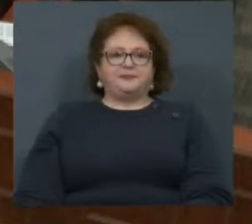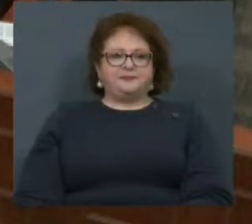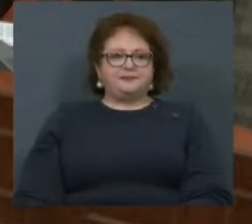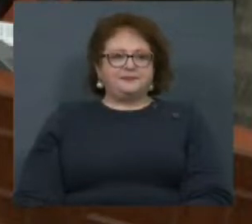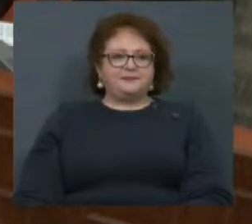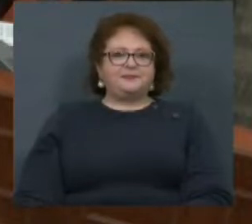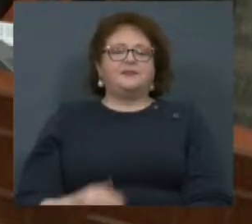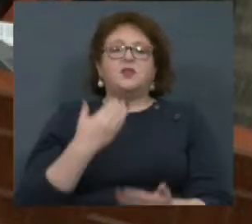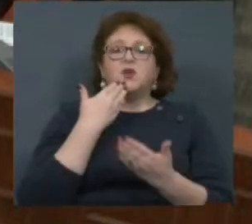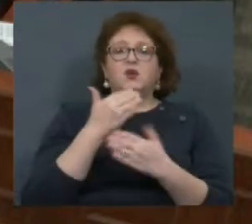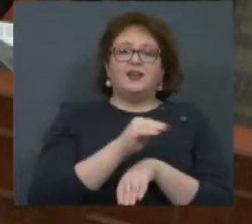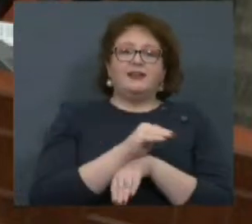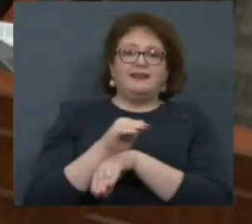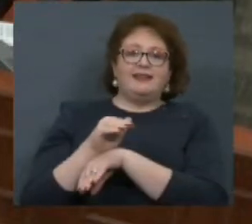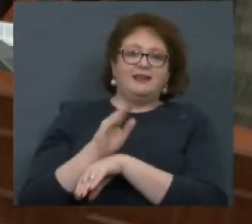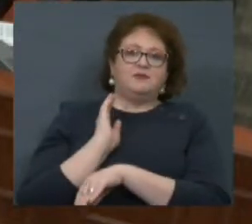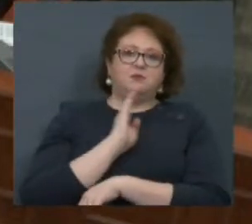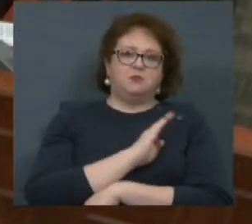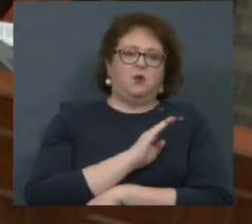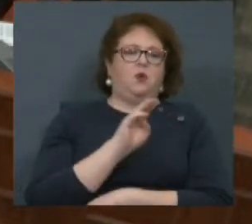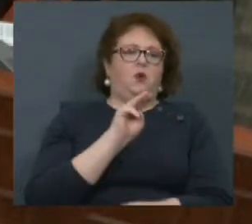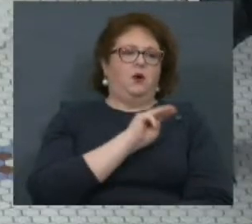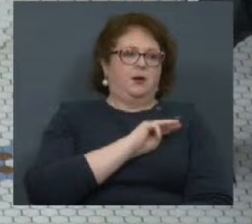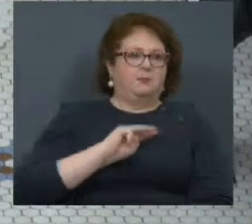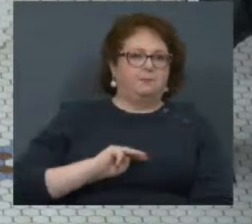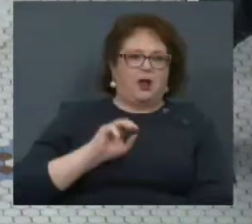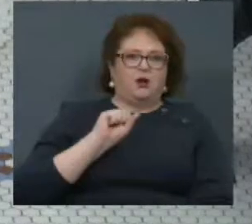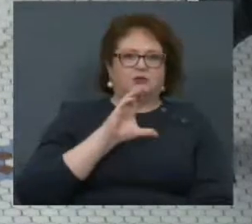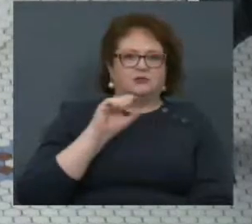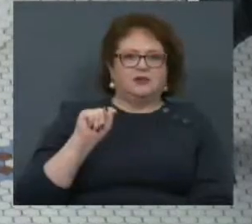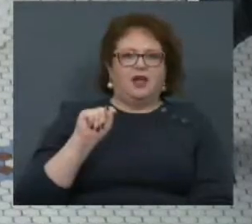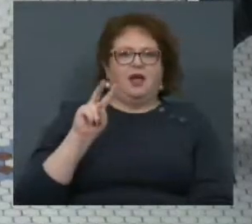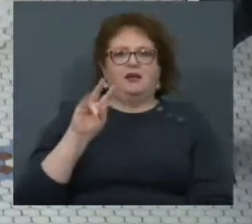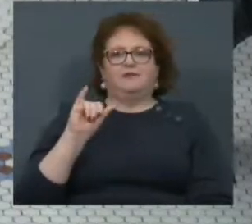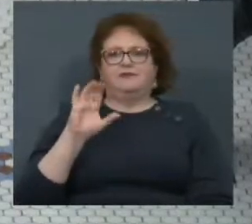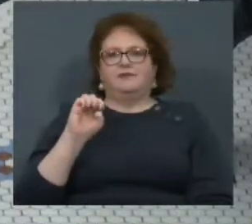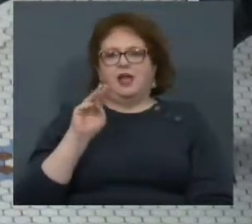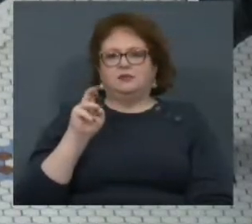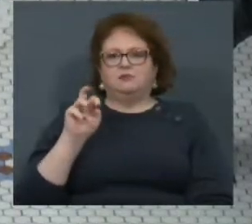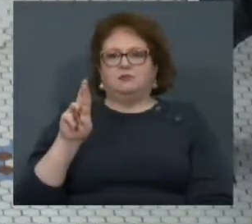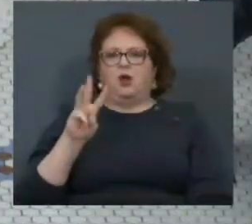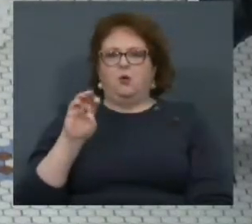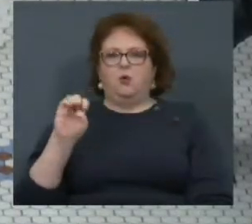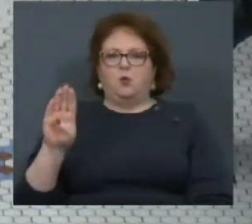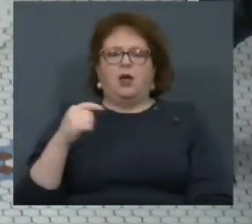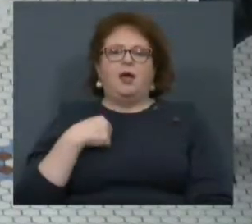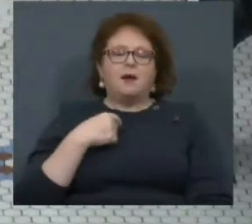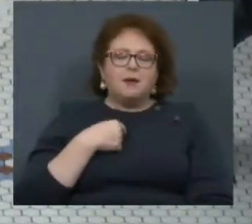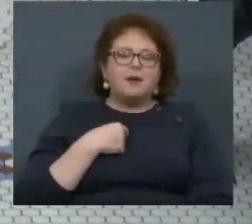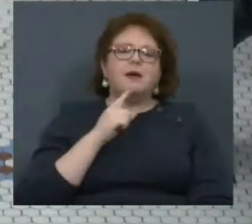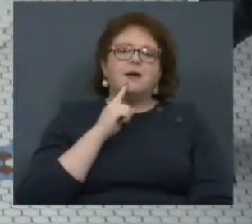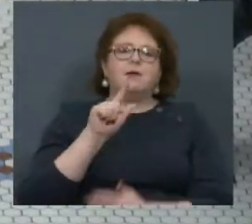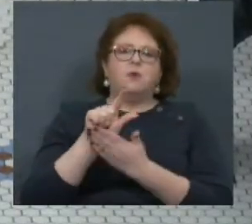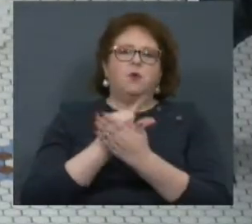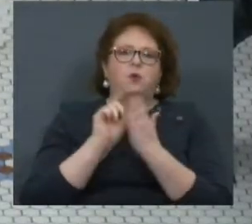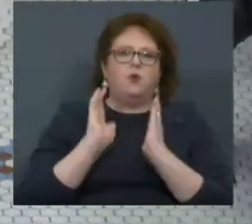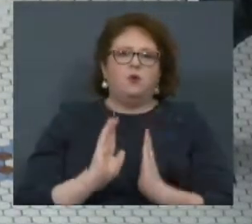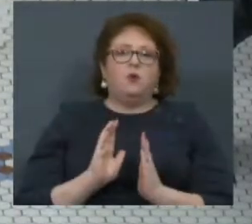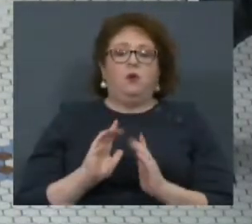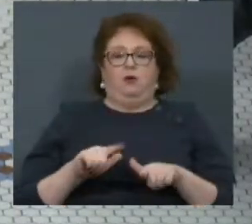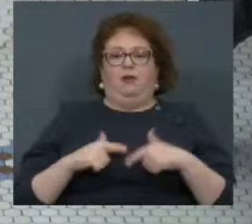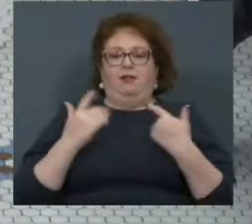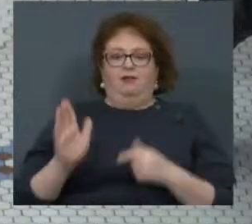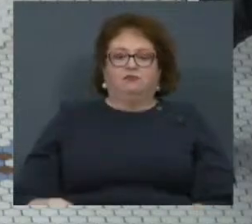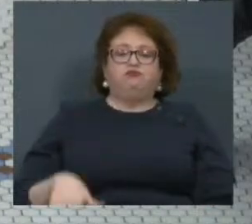Good evening, Board, Mayor Scott, Vice Mayor Webb. My name is Connor Thompson. I'm a lawyer, a Little Rock native, and a